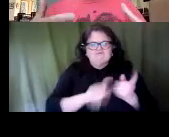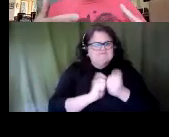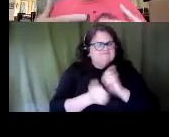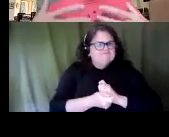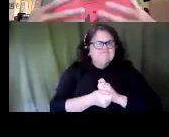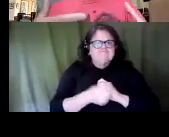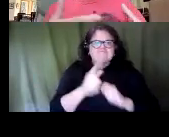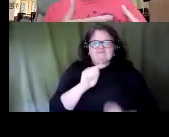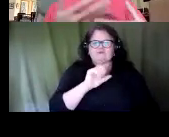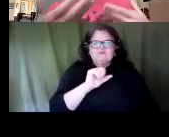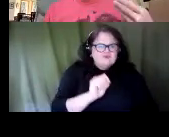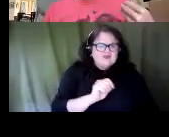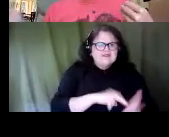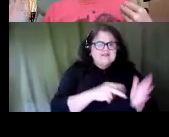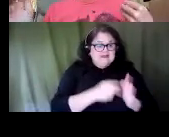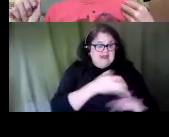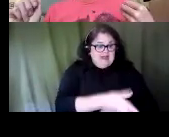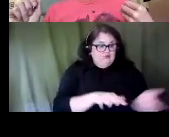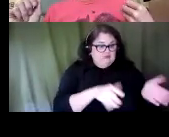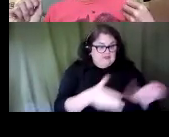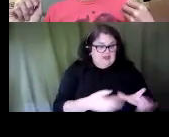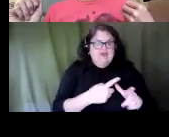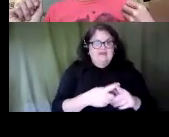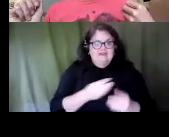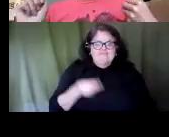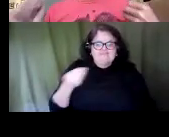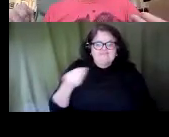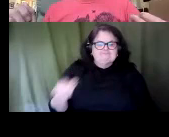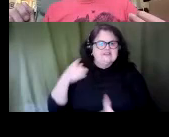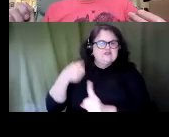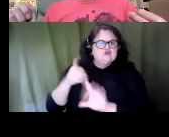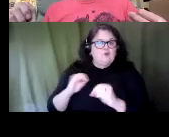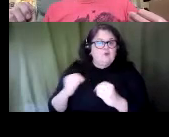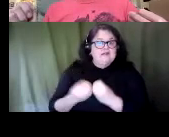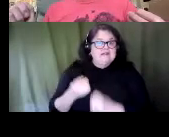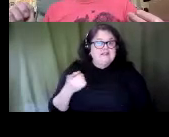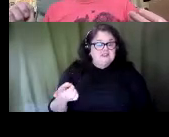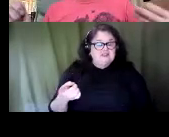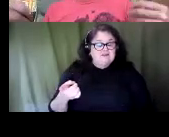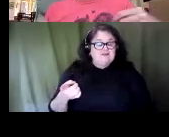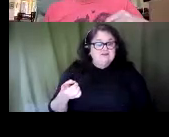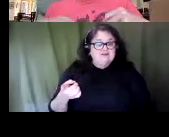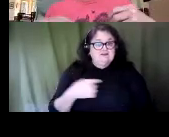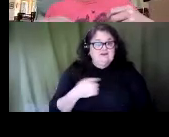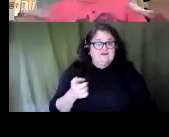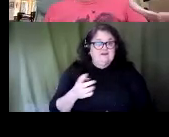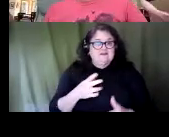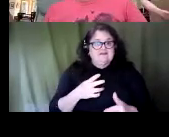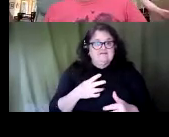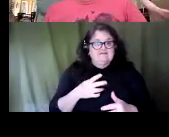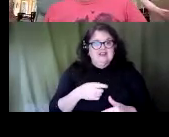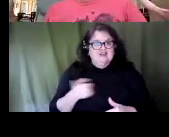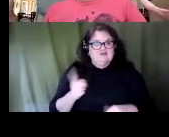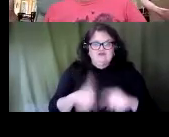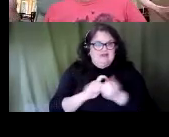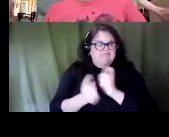home in a trust and it says that after you die, it's going to go to a certain organization. Those as the name may imply, are